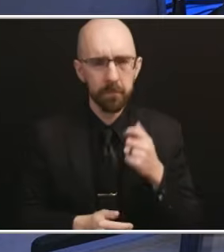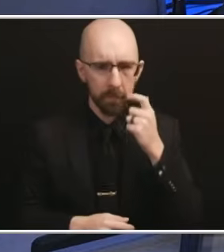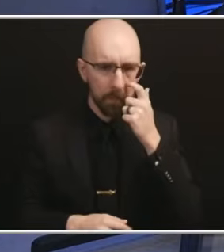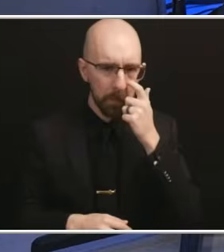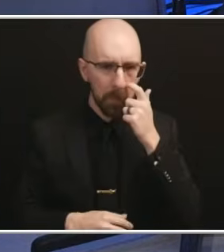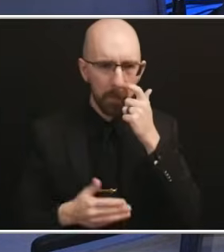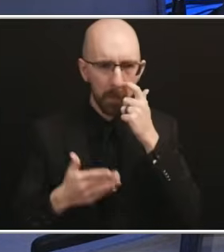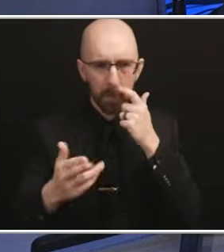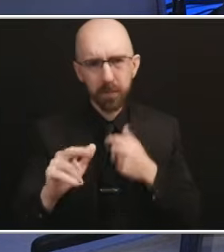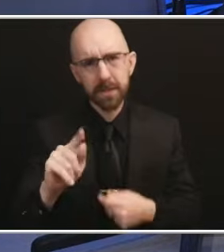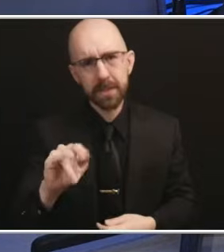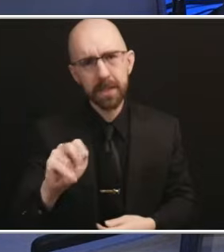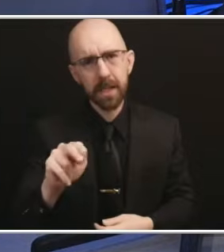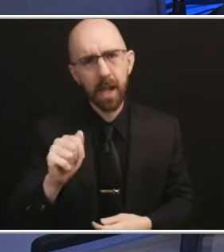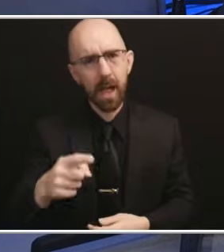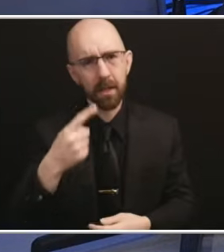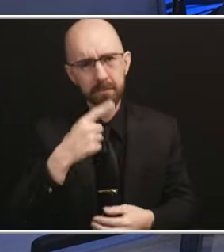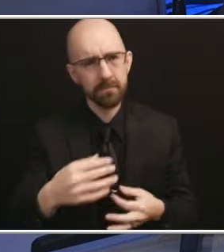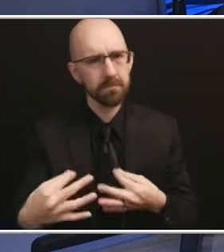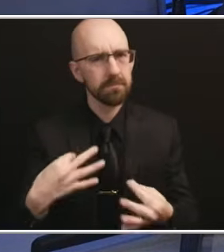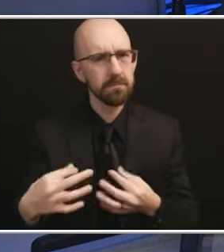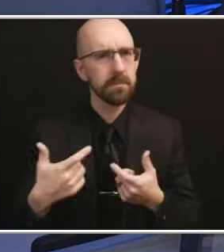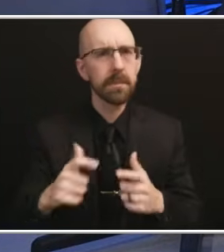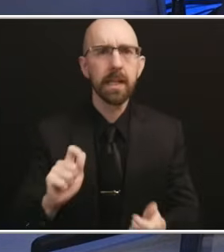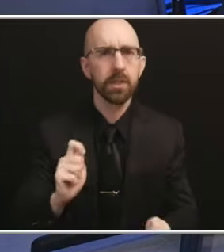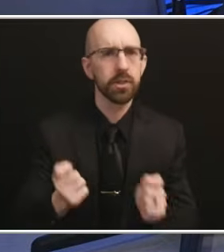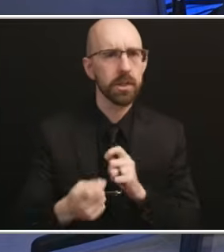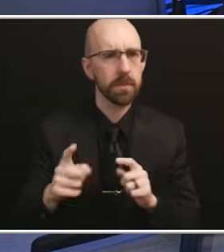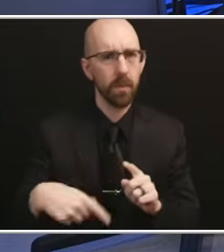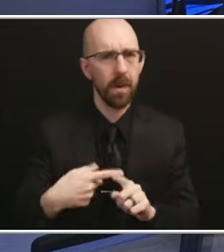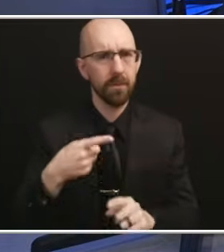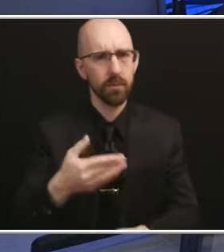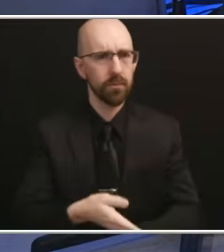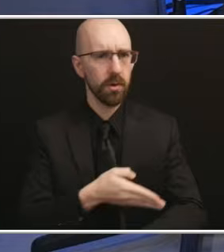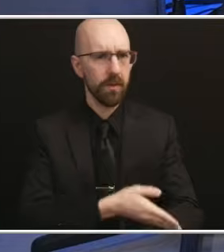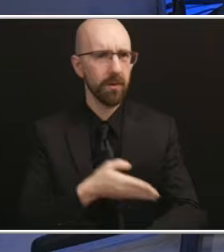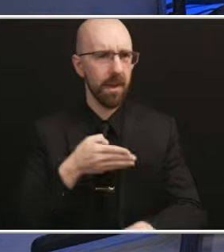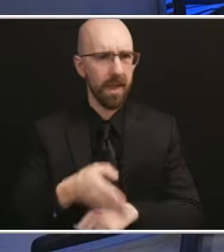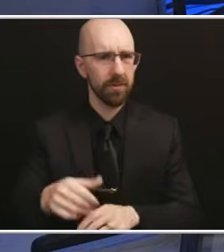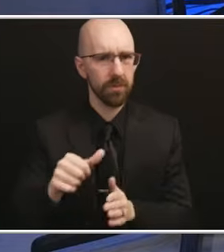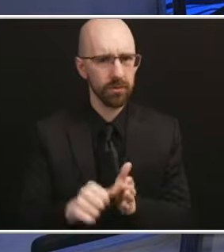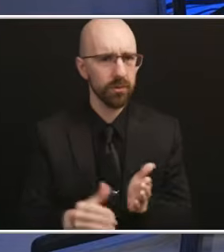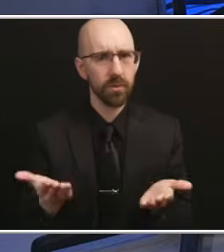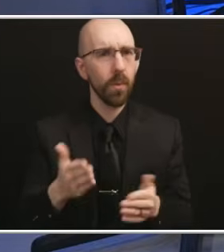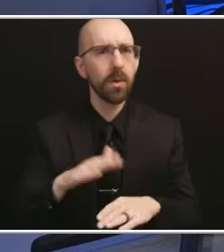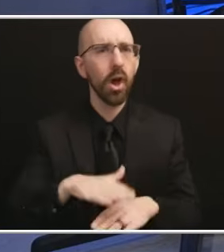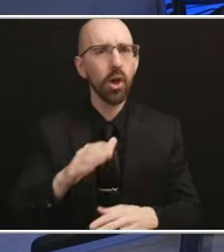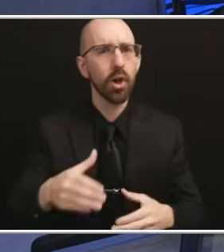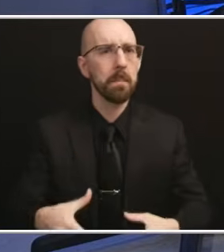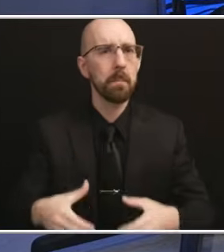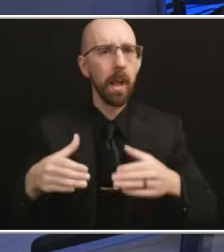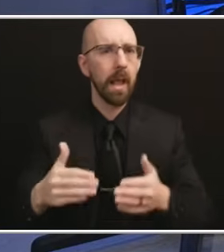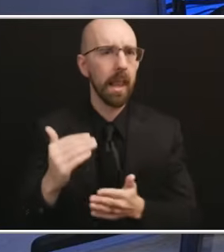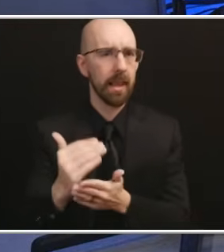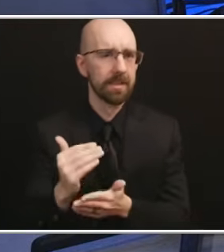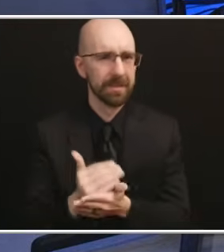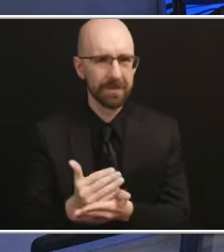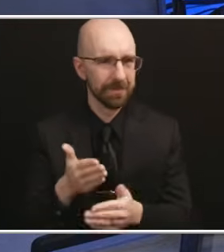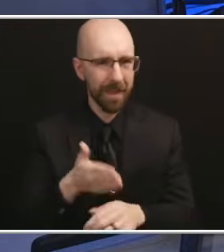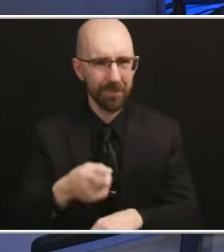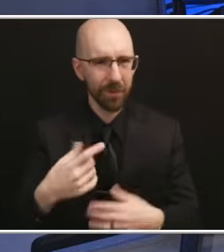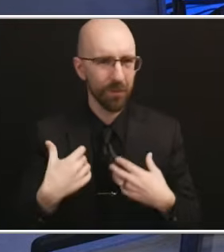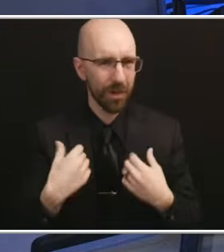the biggest adjustment for you in recovering from your transplant? What is on your bucket list once fully recovered is what we're getting at.